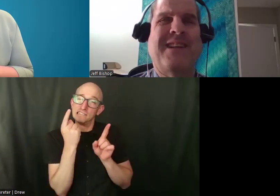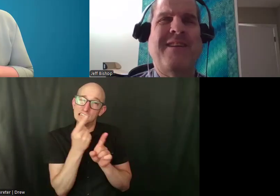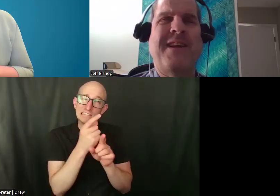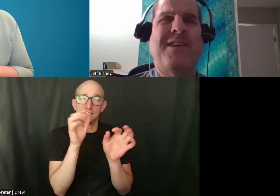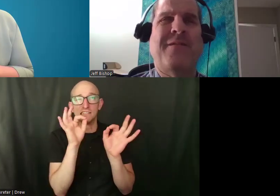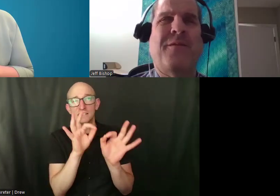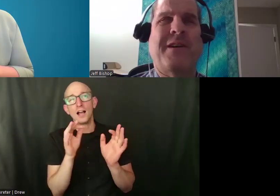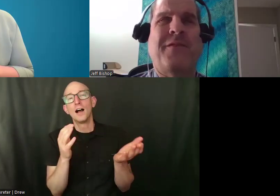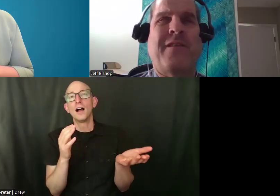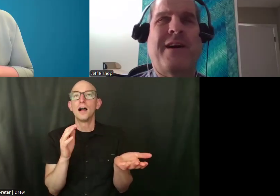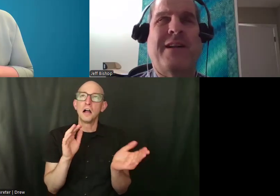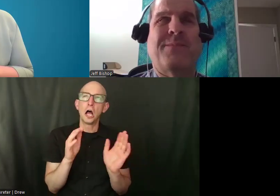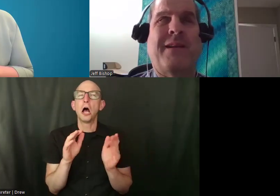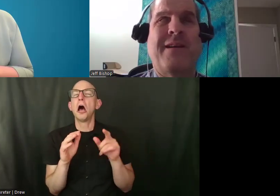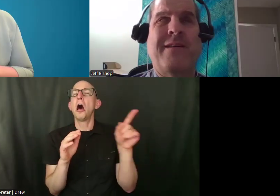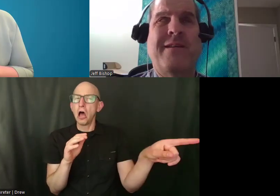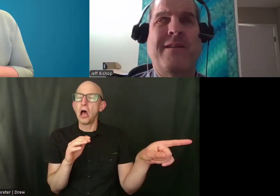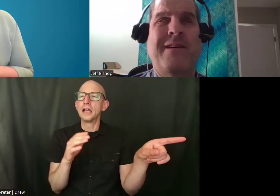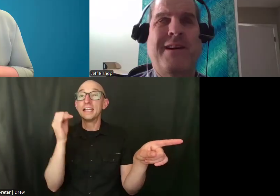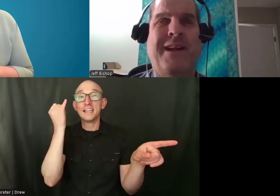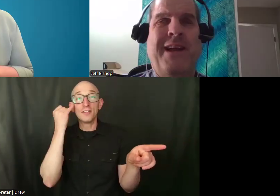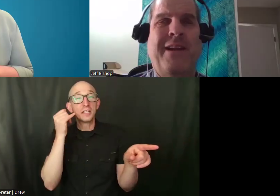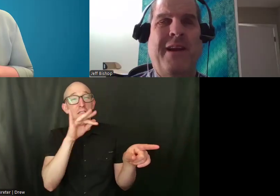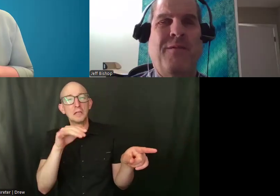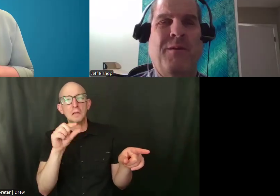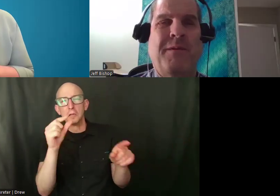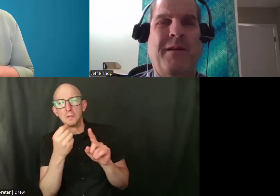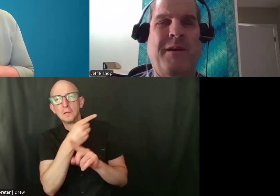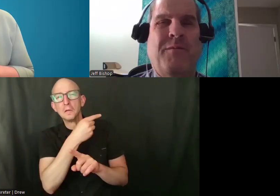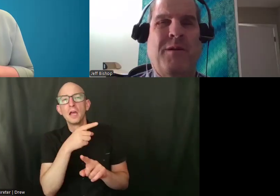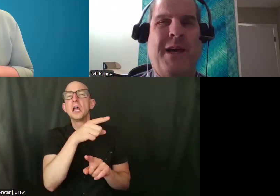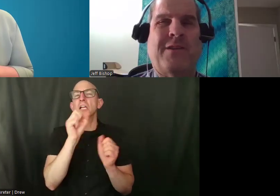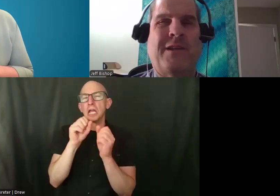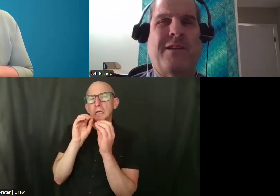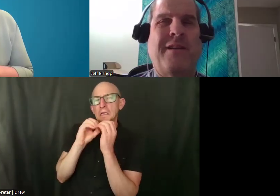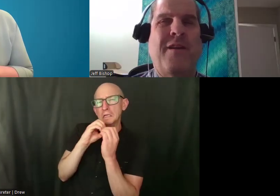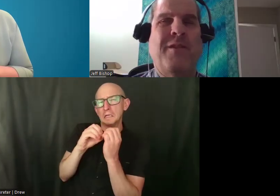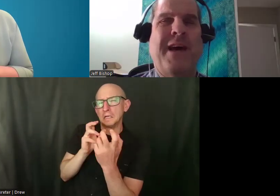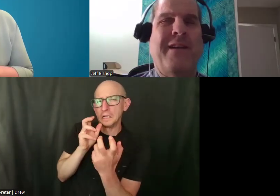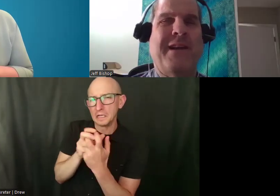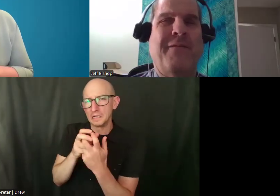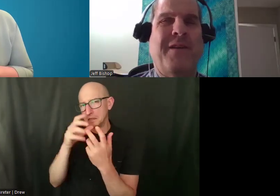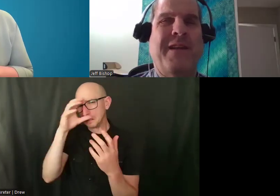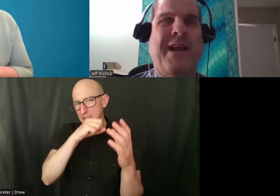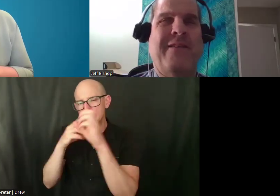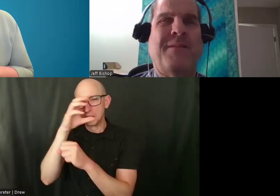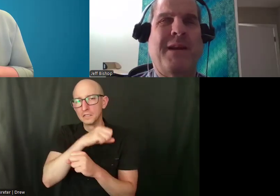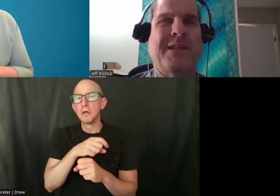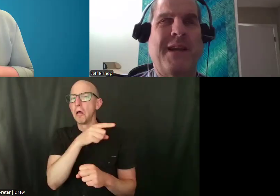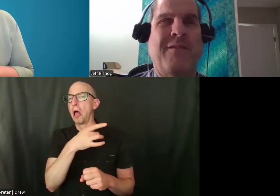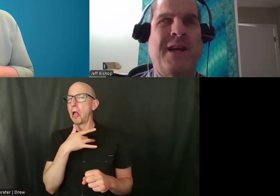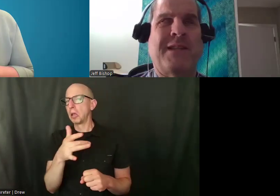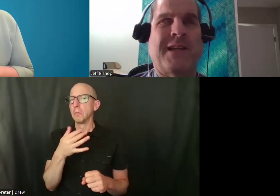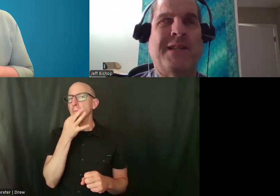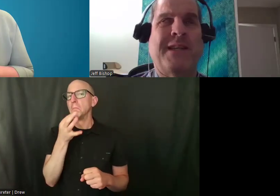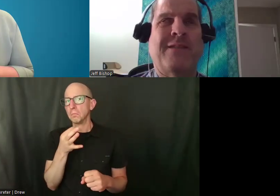it's a little easier for it to figure out a spelling error, Okay. and it will actually know that and kind of figure that out because